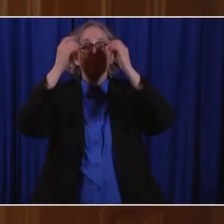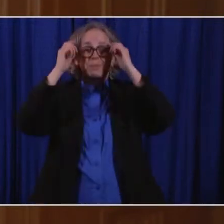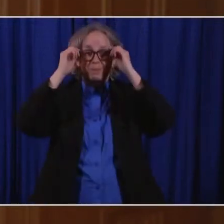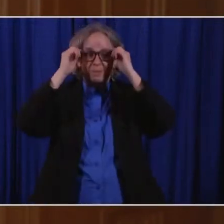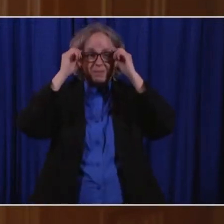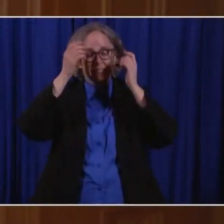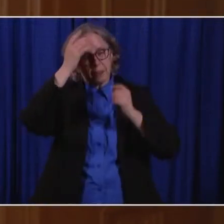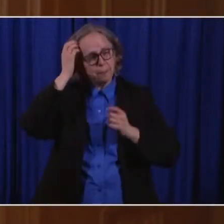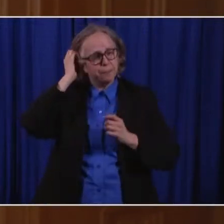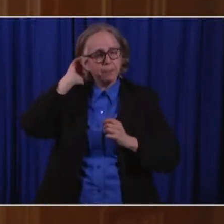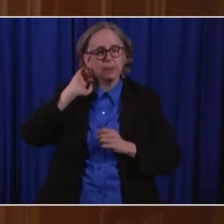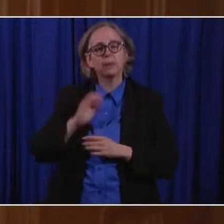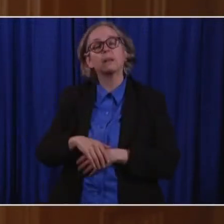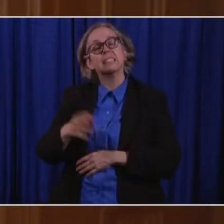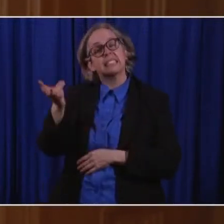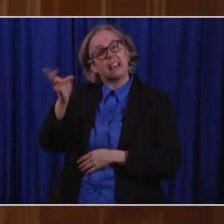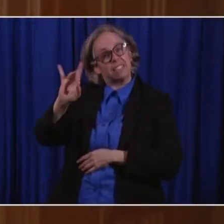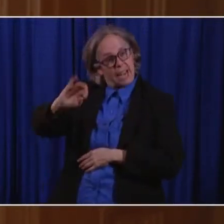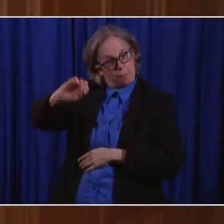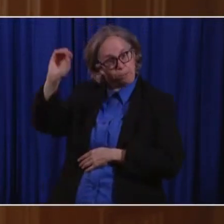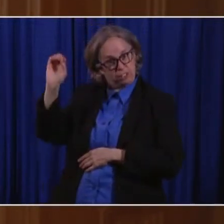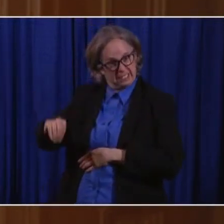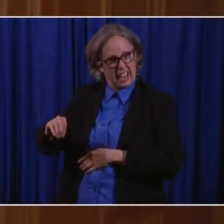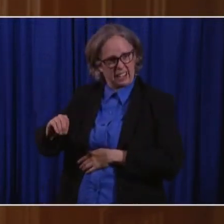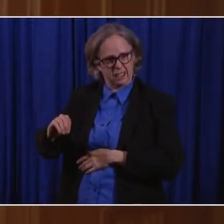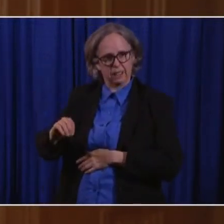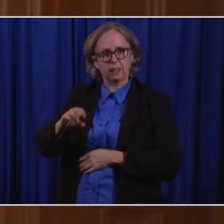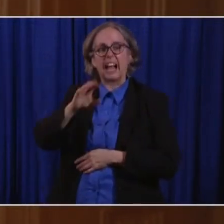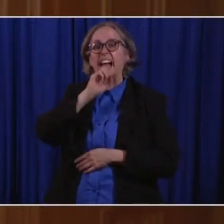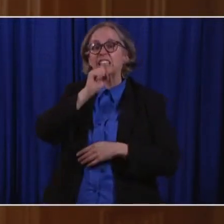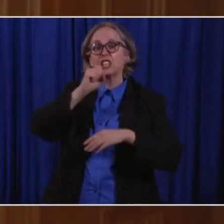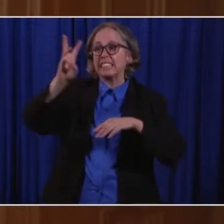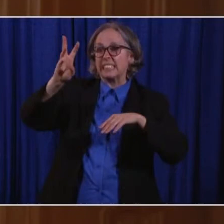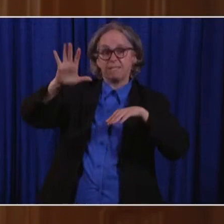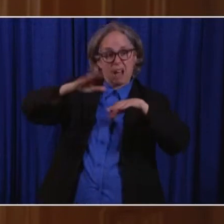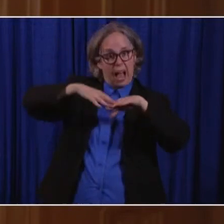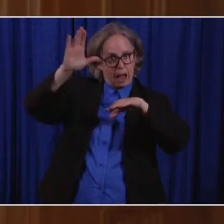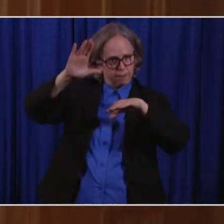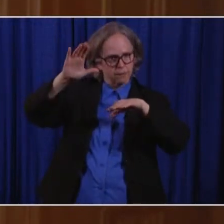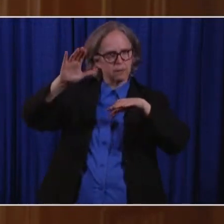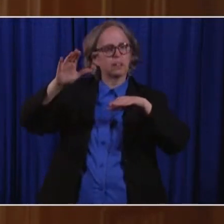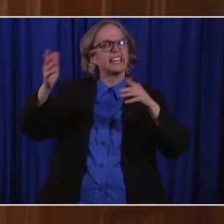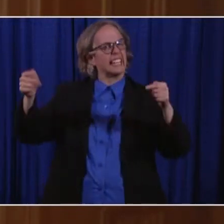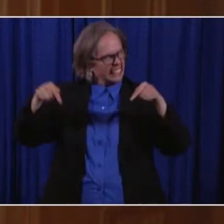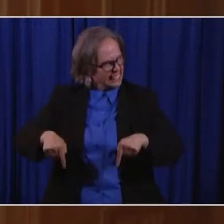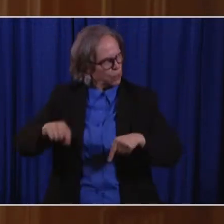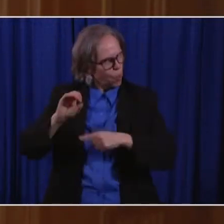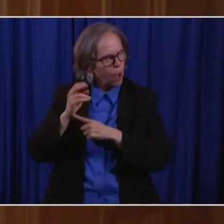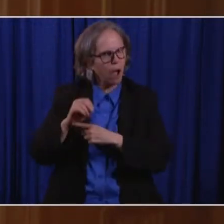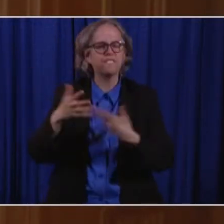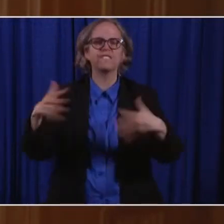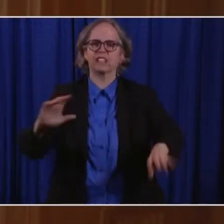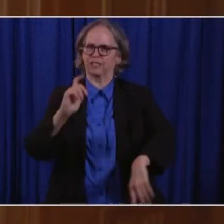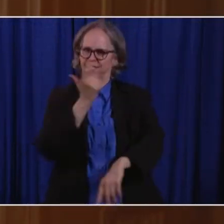78% of Ohioans who are 65 years of age and older have now been vaccinated.